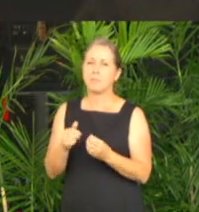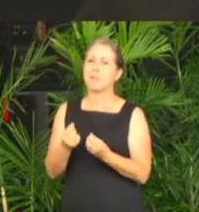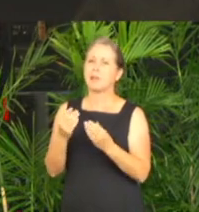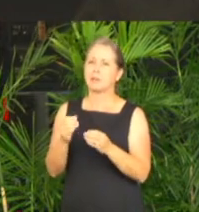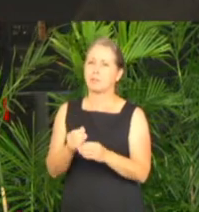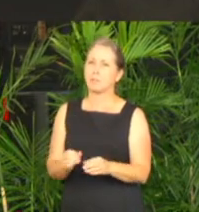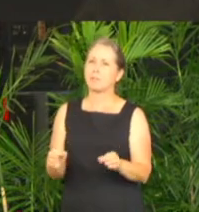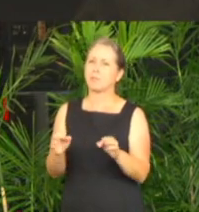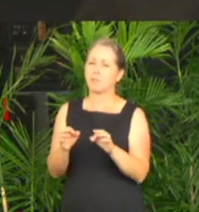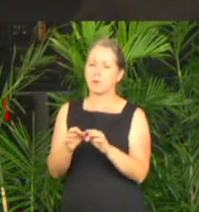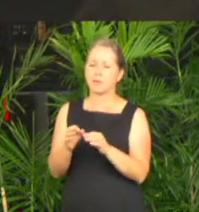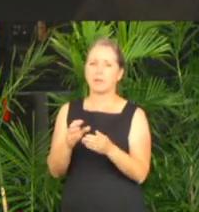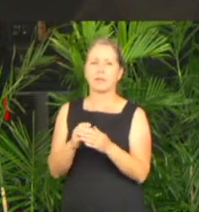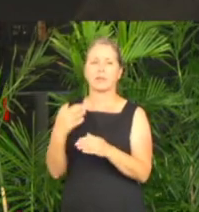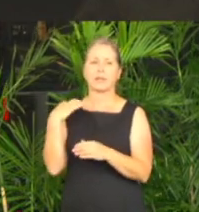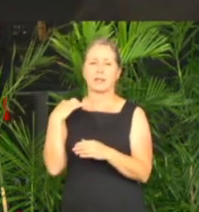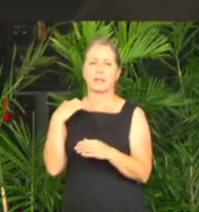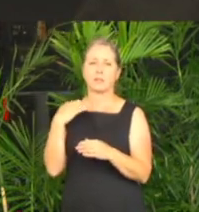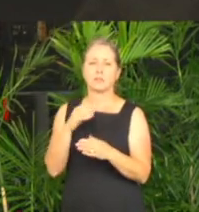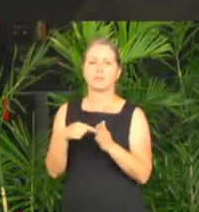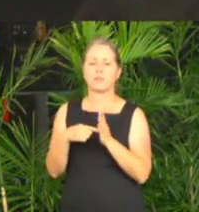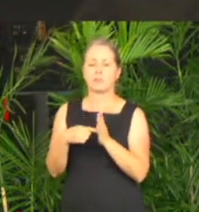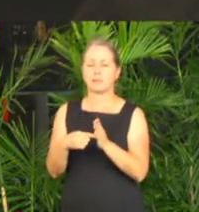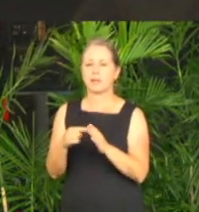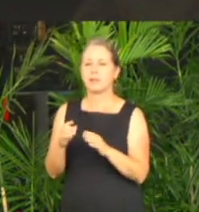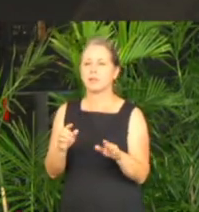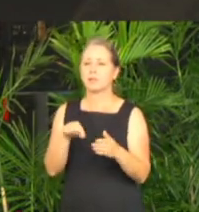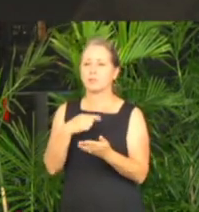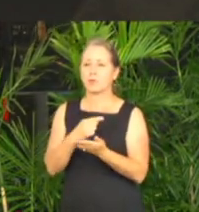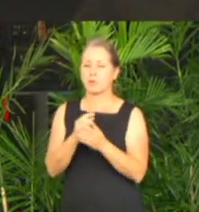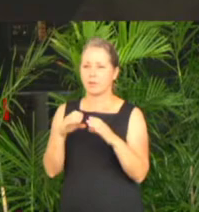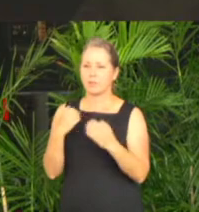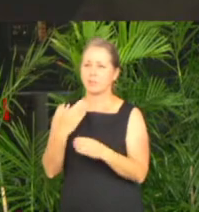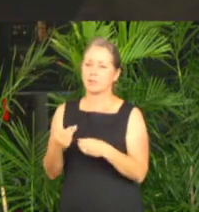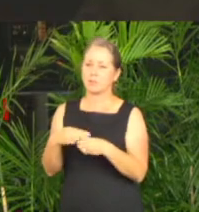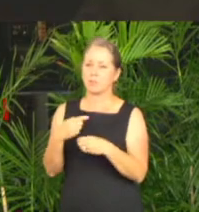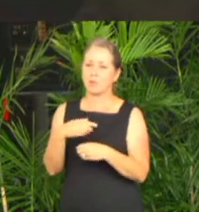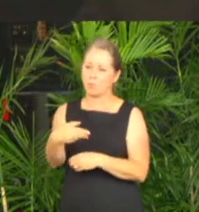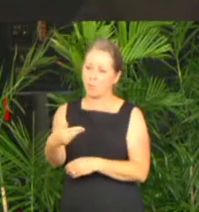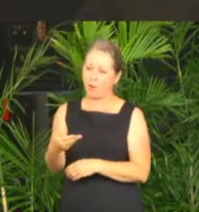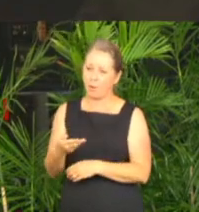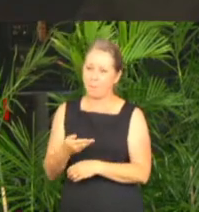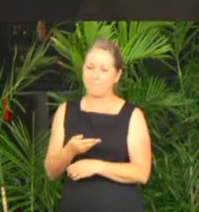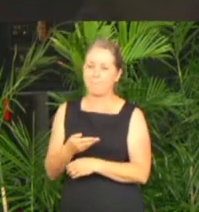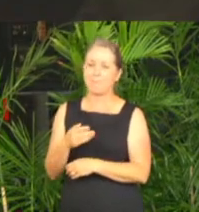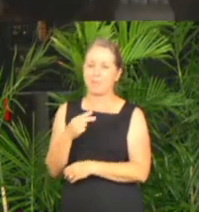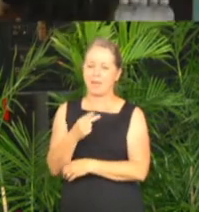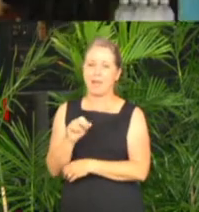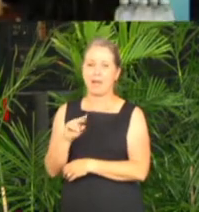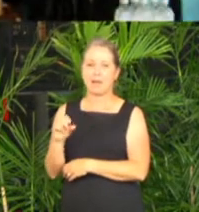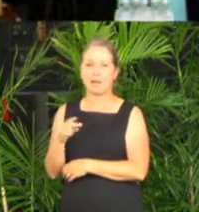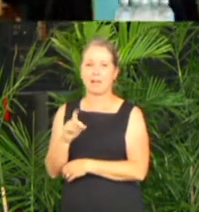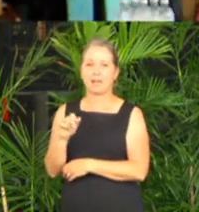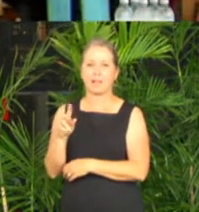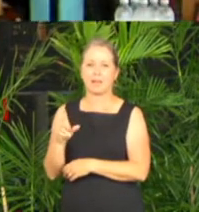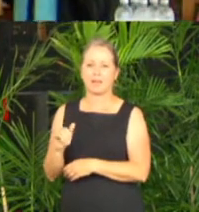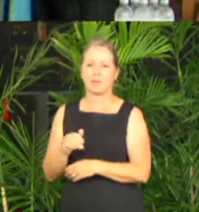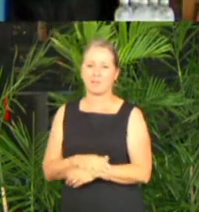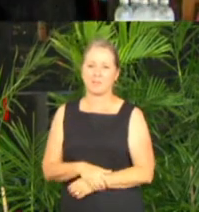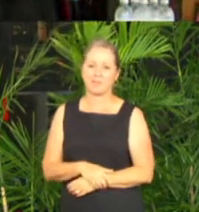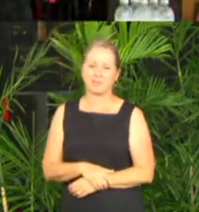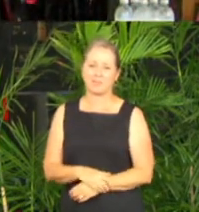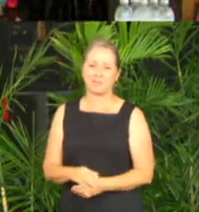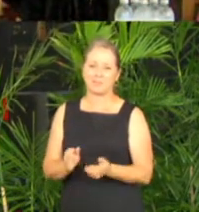candidates to represent the graduating class. Please join me in welcoming to the podium Hannah Lilly.